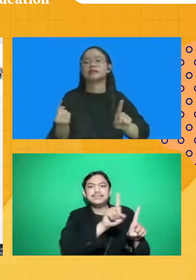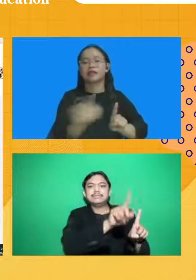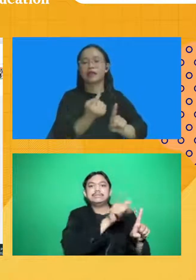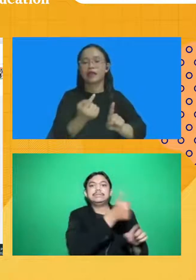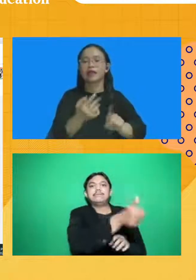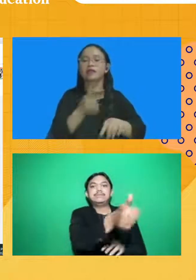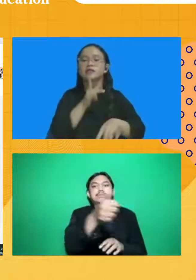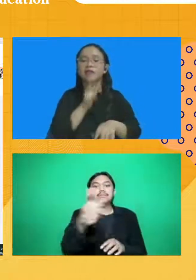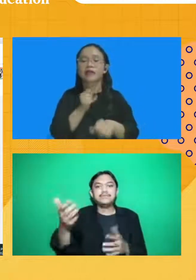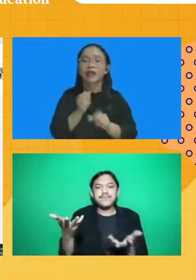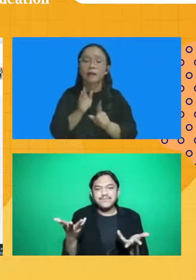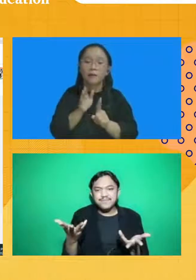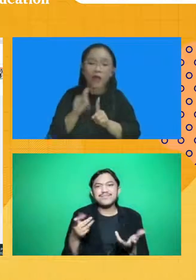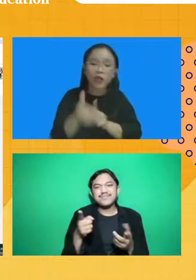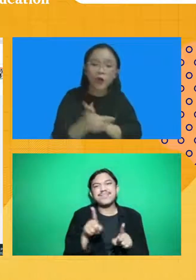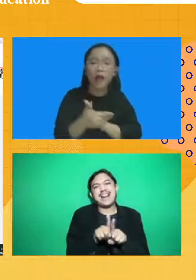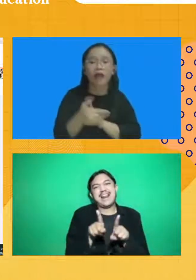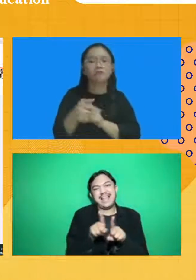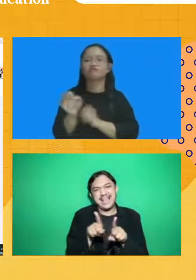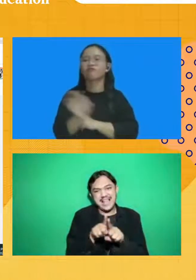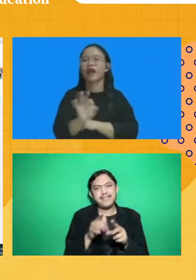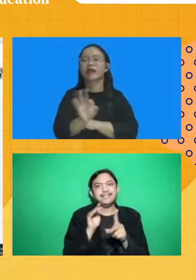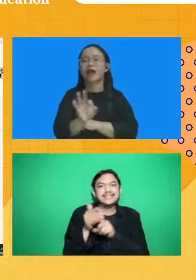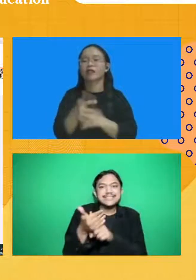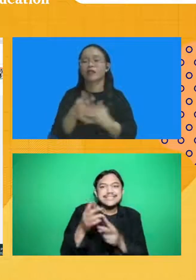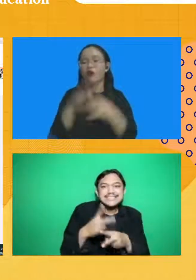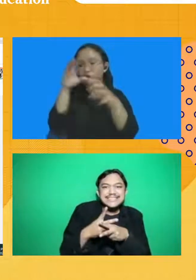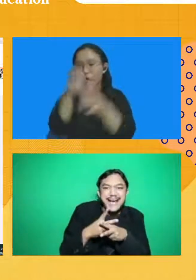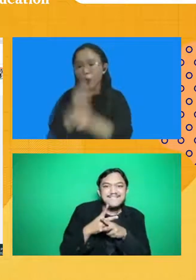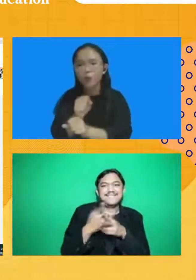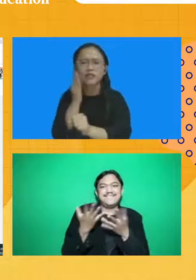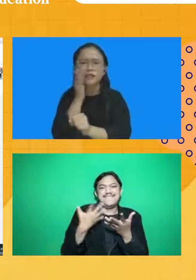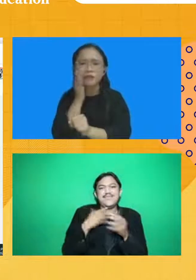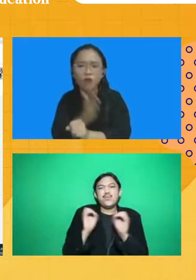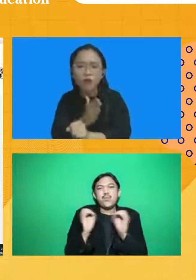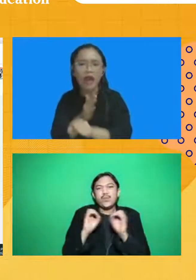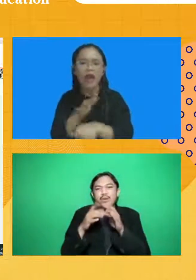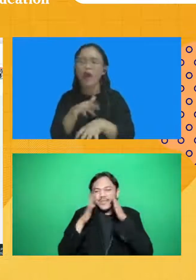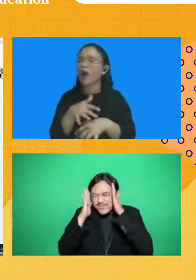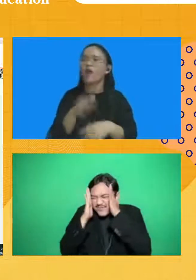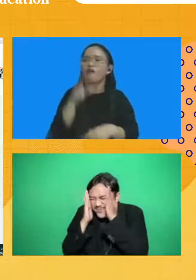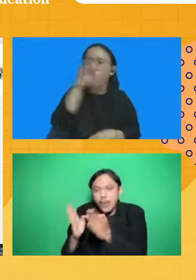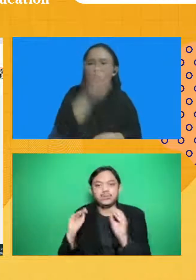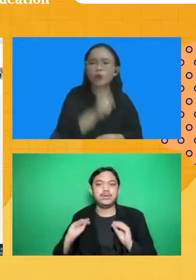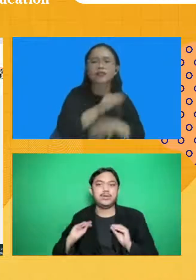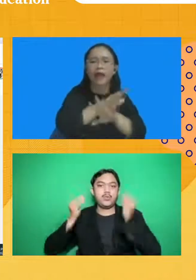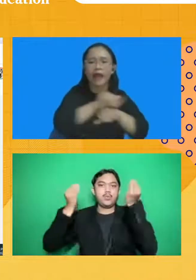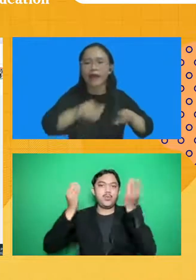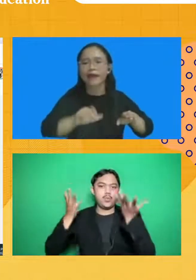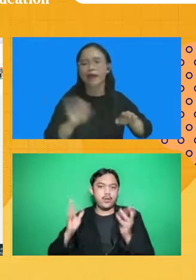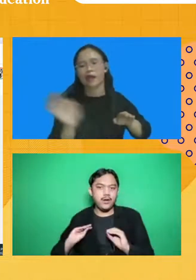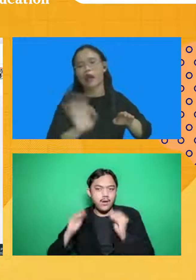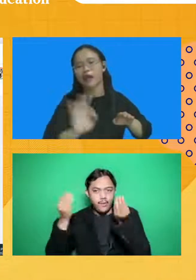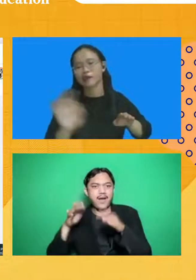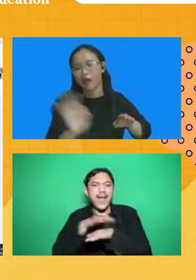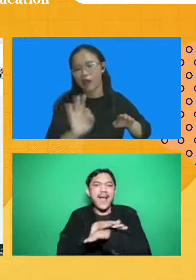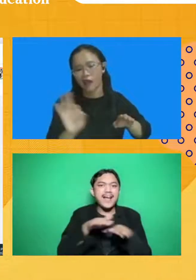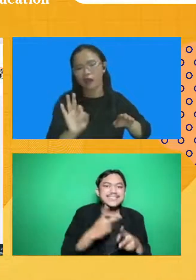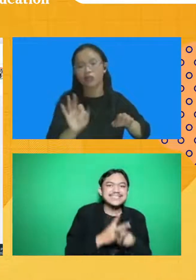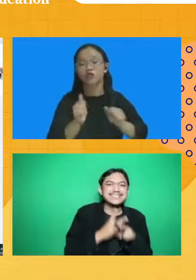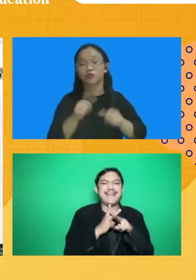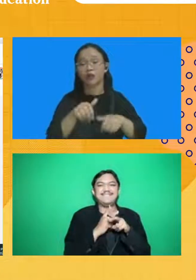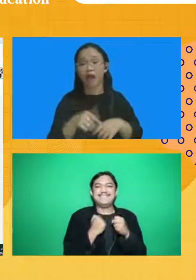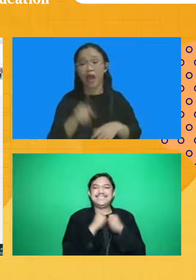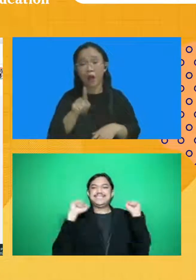focus on the youth, on the children, on the people who wants to get the sexuality health information, because this is some kind